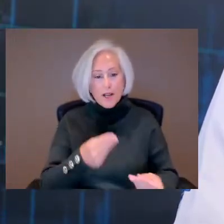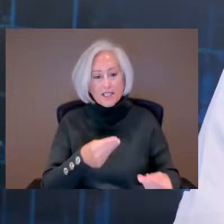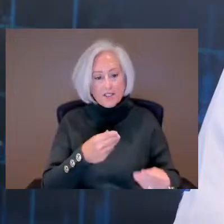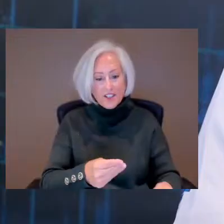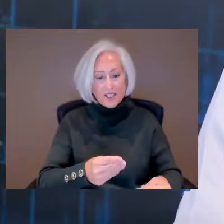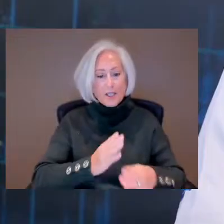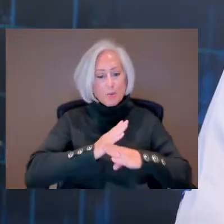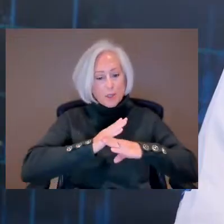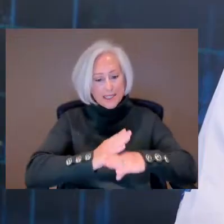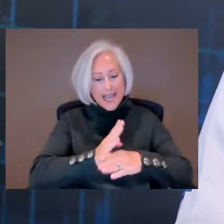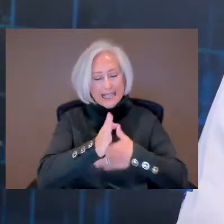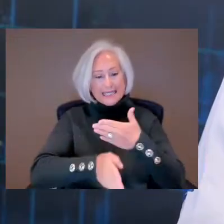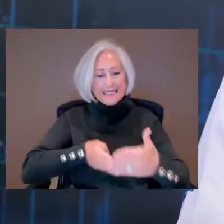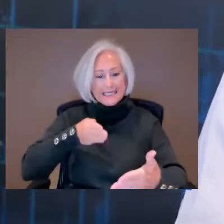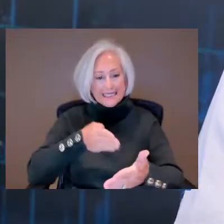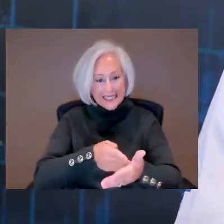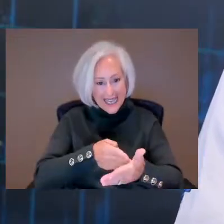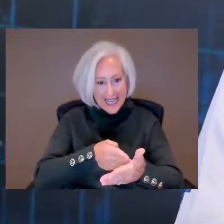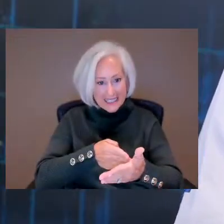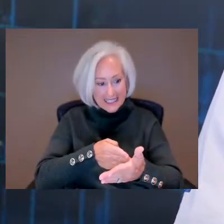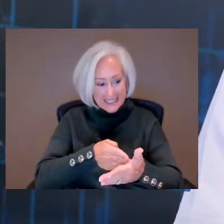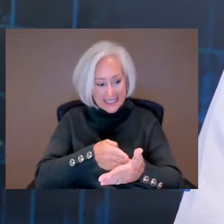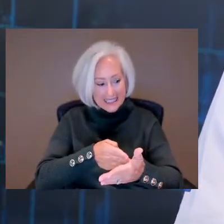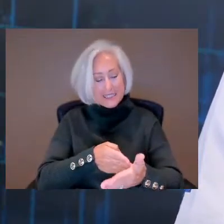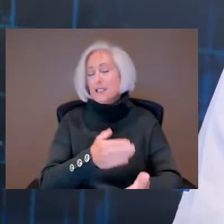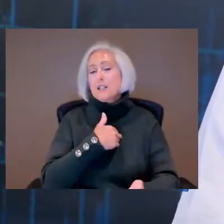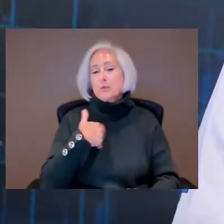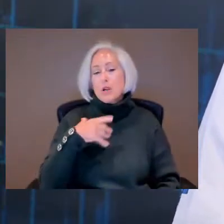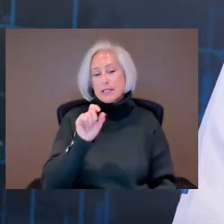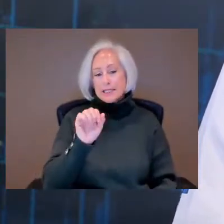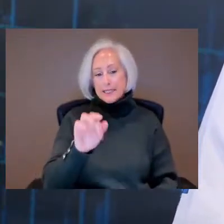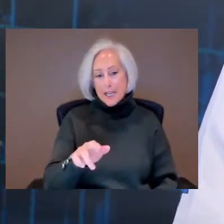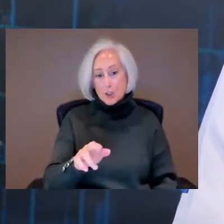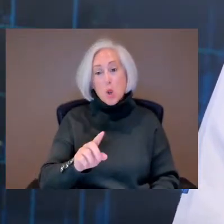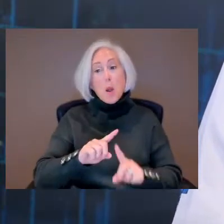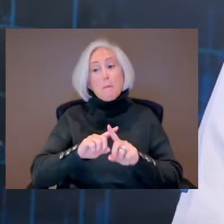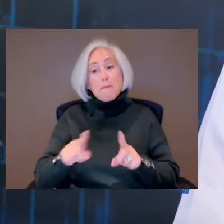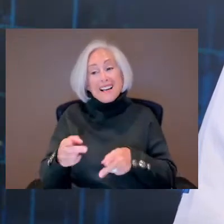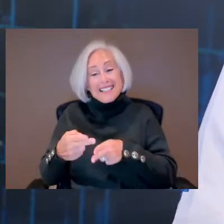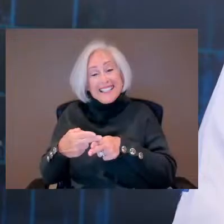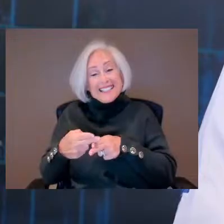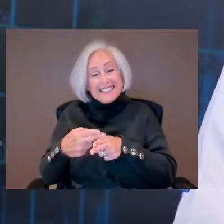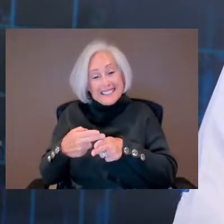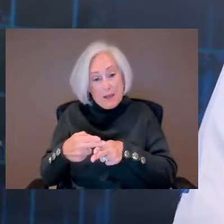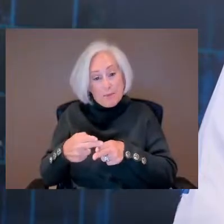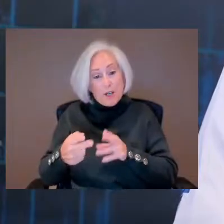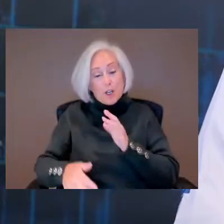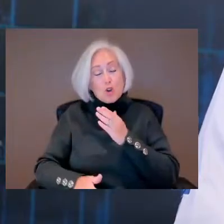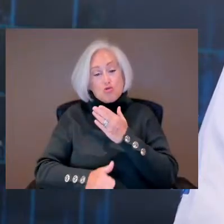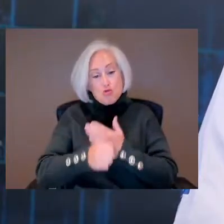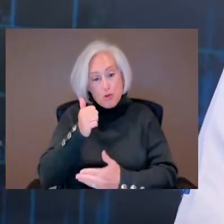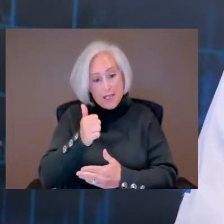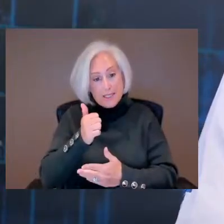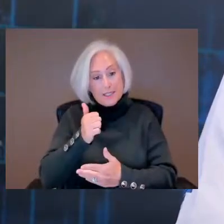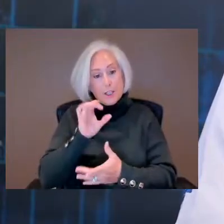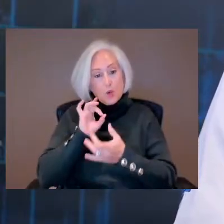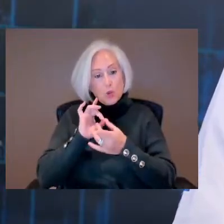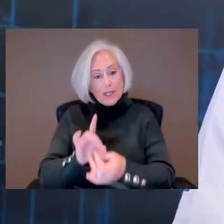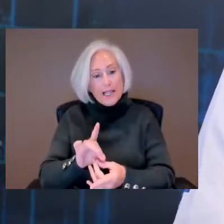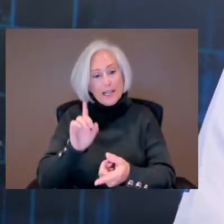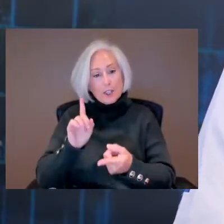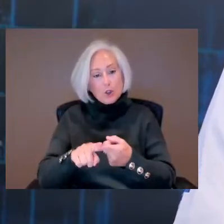a transient or temporary increased risk of breast cancer around